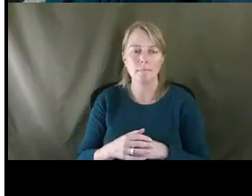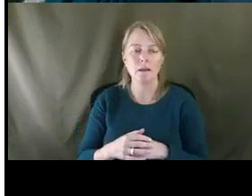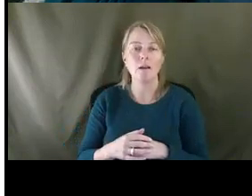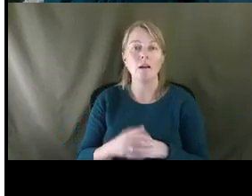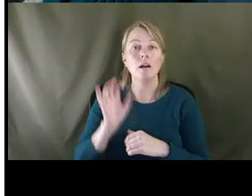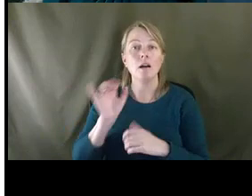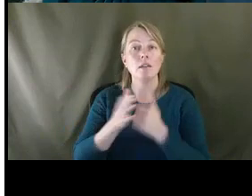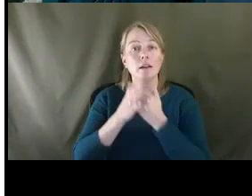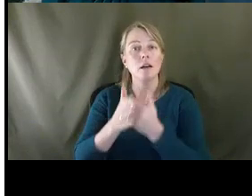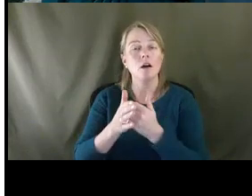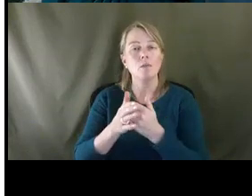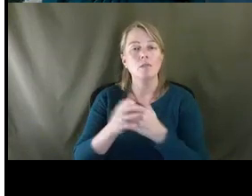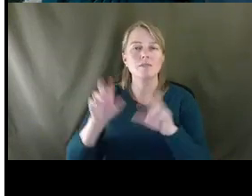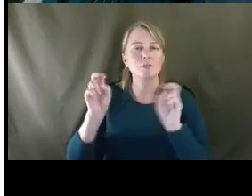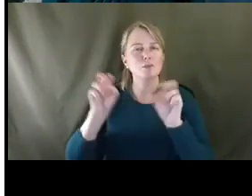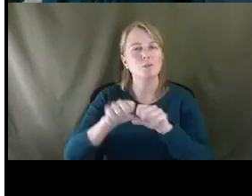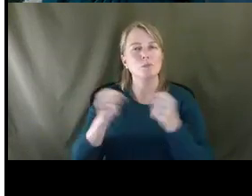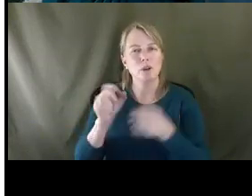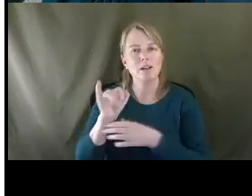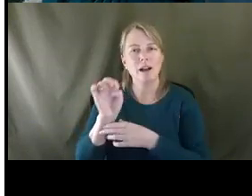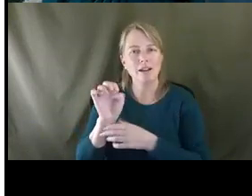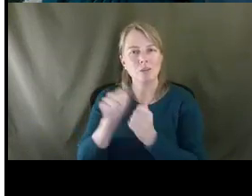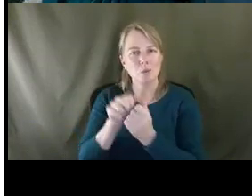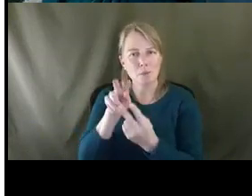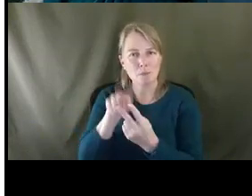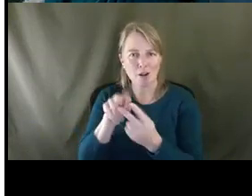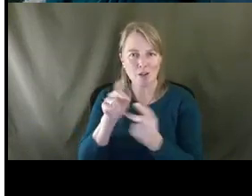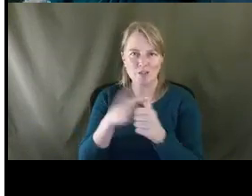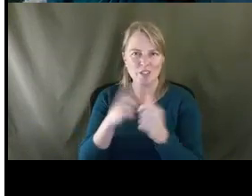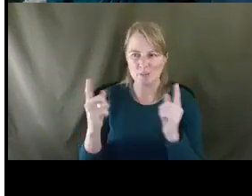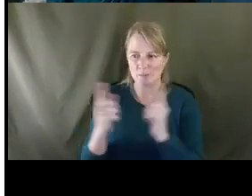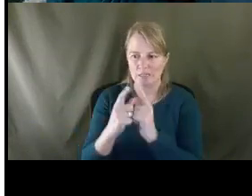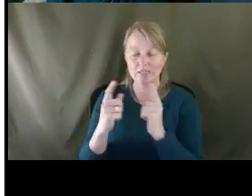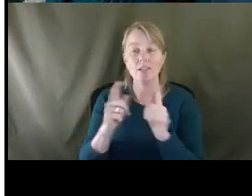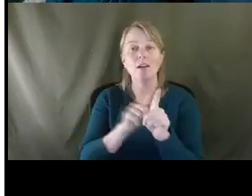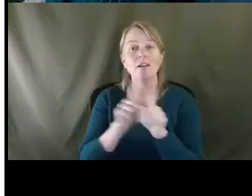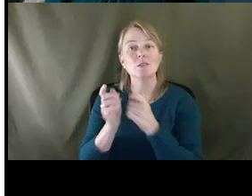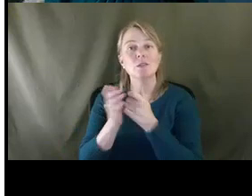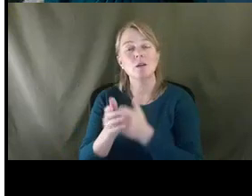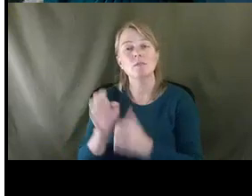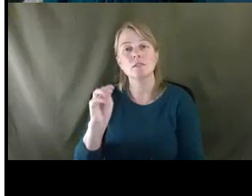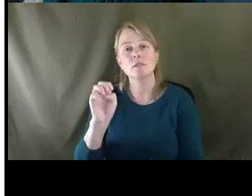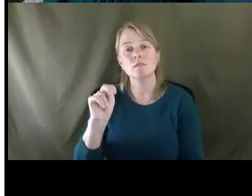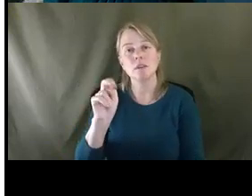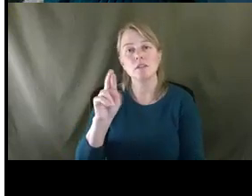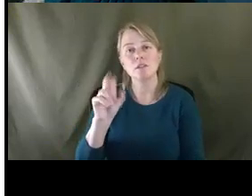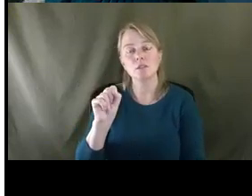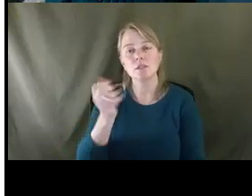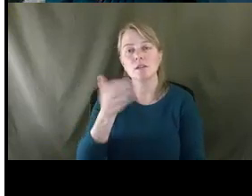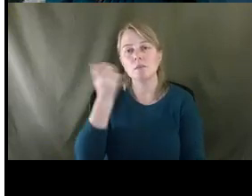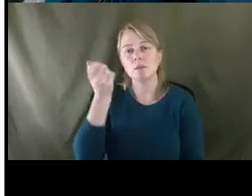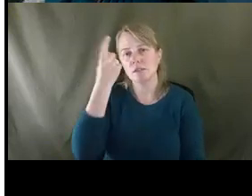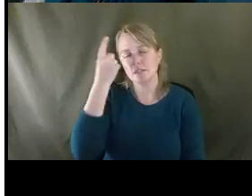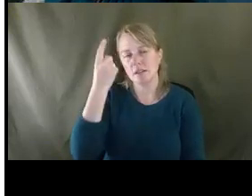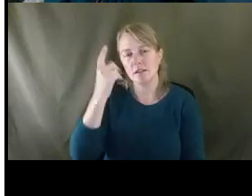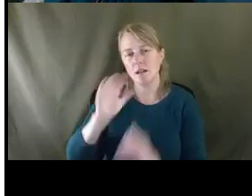helps to break the ice with new mentoring pairs when they first meet. And it also helps mentors better understand the ways in which a